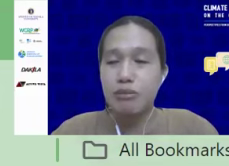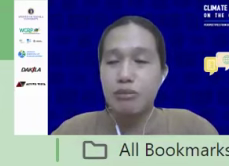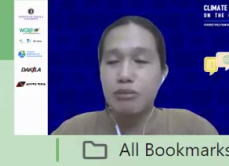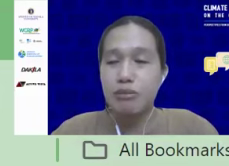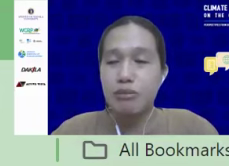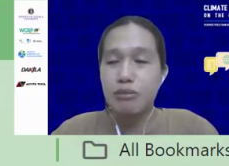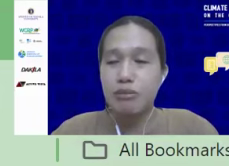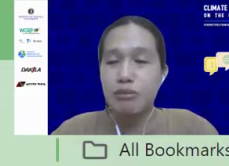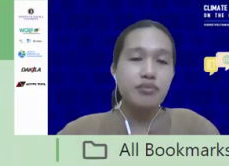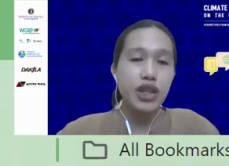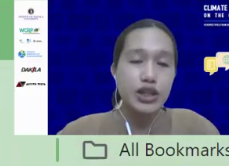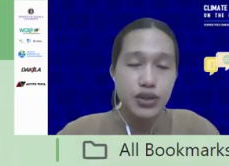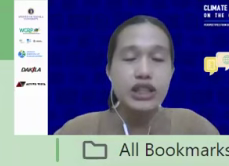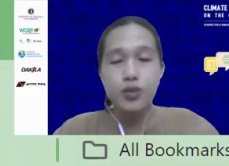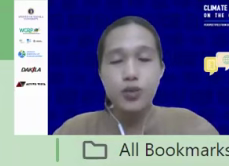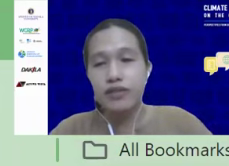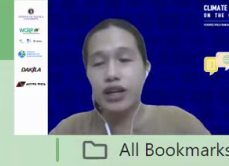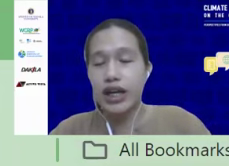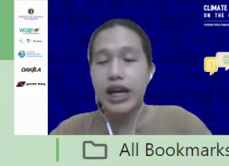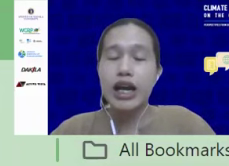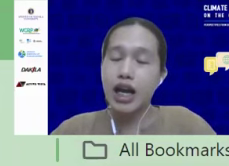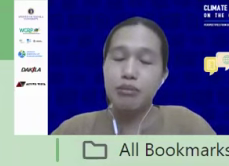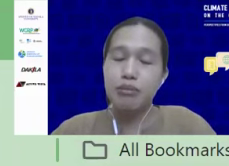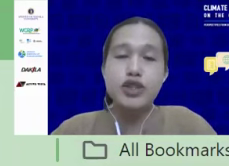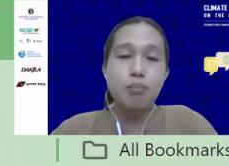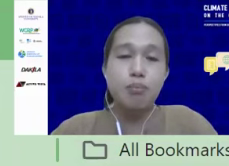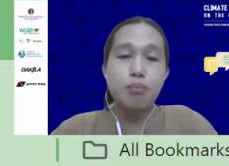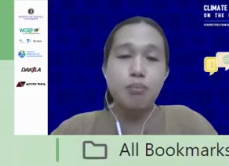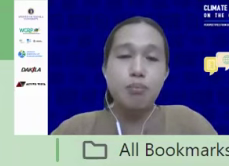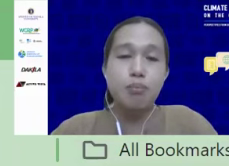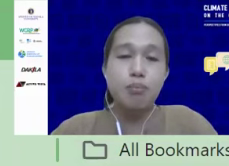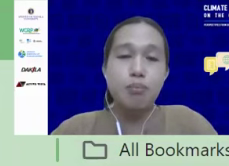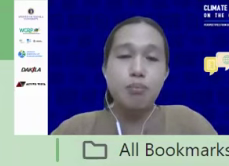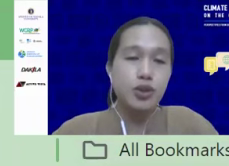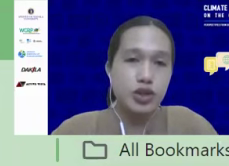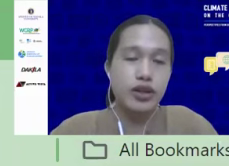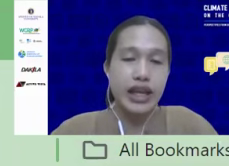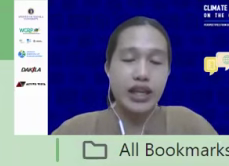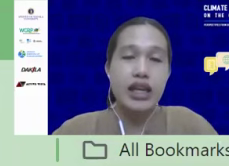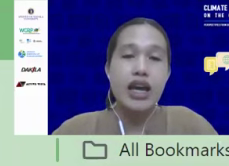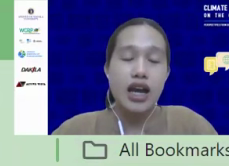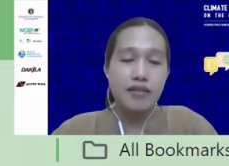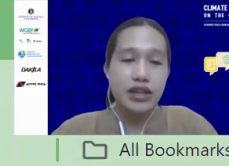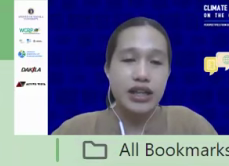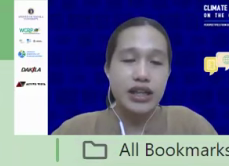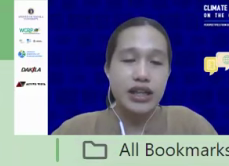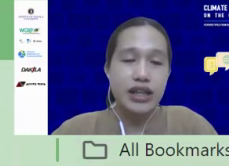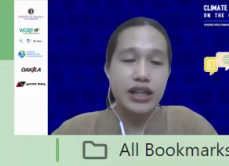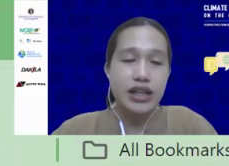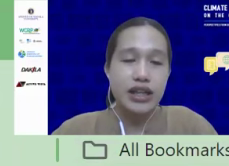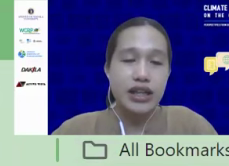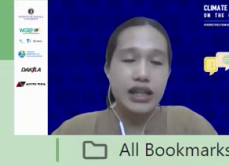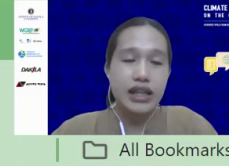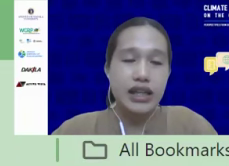action continues. So this is one of our major platforms, really, when we use storytelling for DAKILA, it's